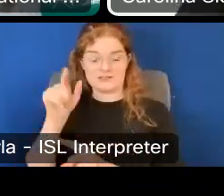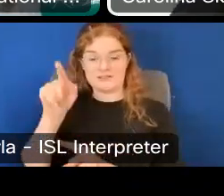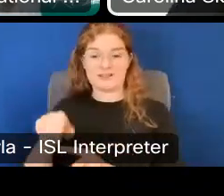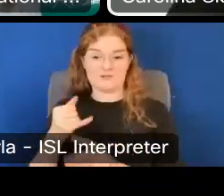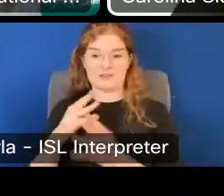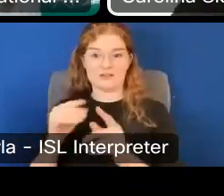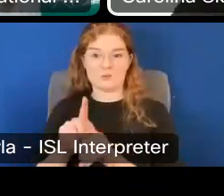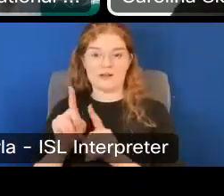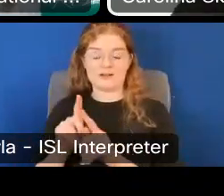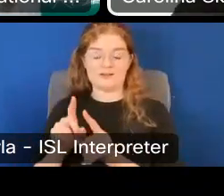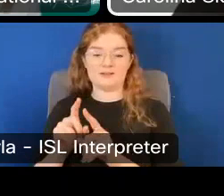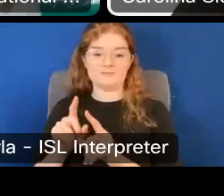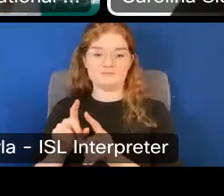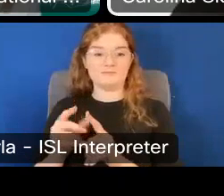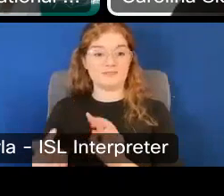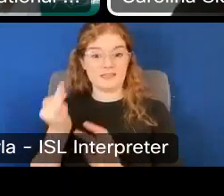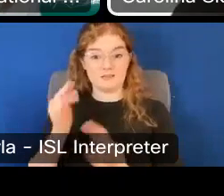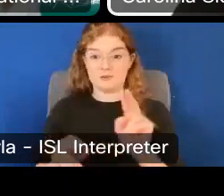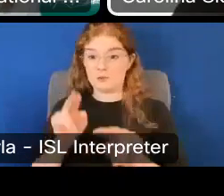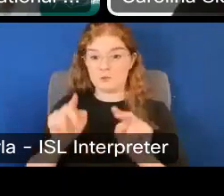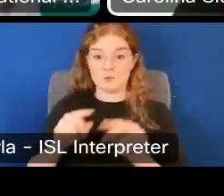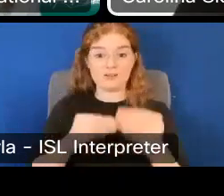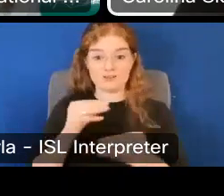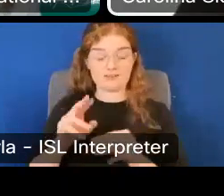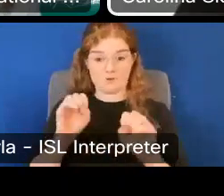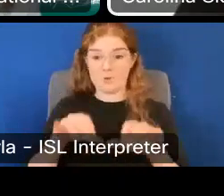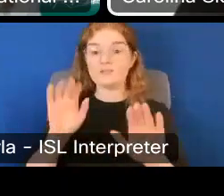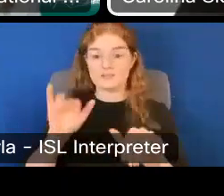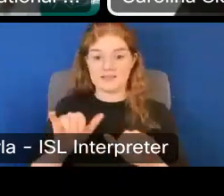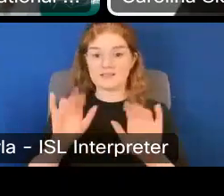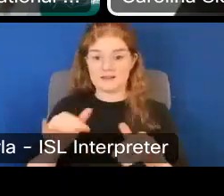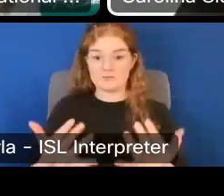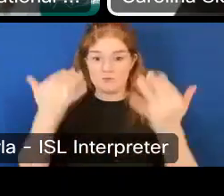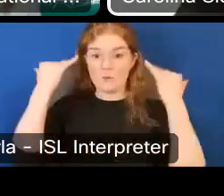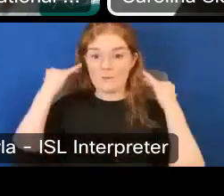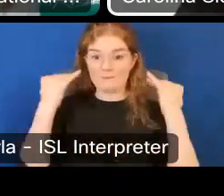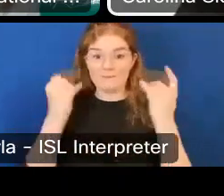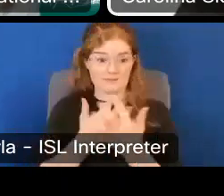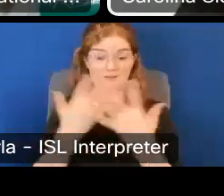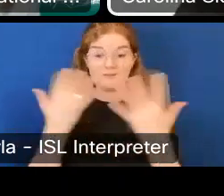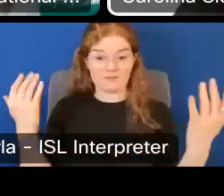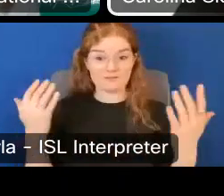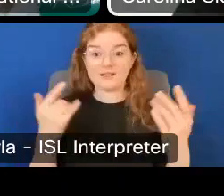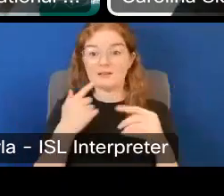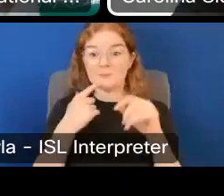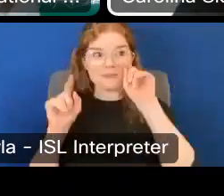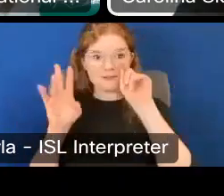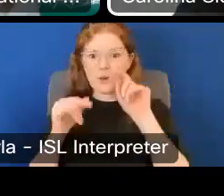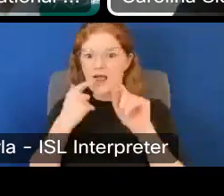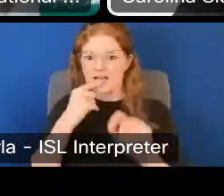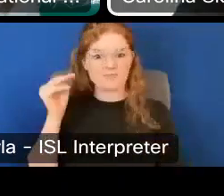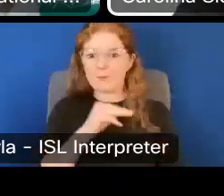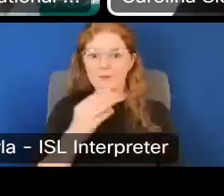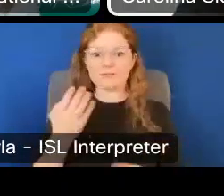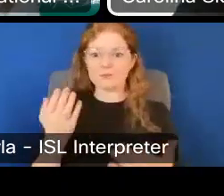chat box, is if you're new to this, it can be overwhelming. It is a lot, you know. But that's why it's so important